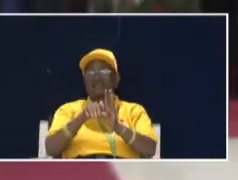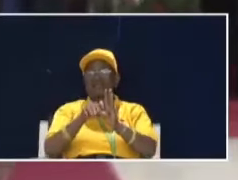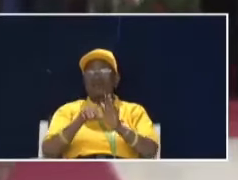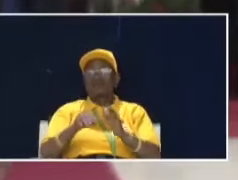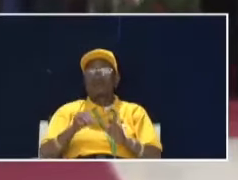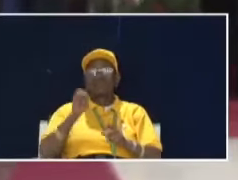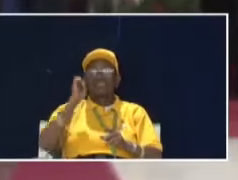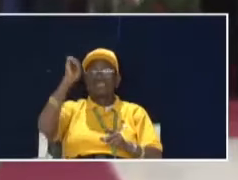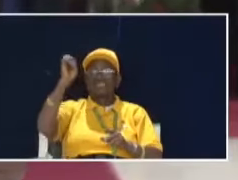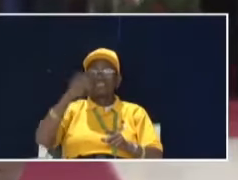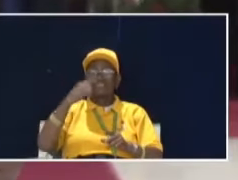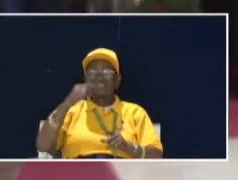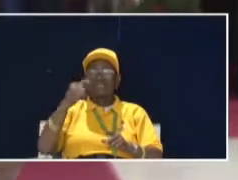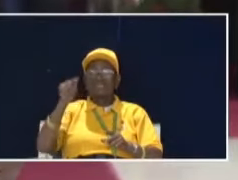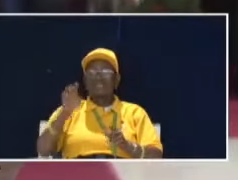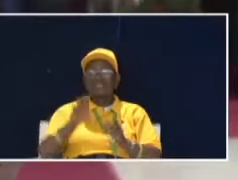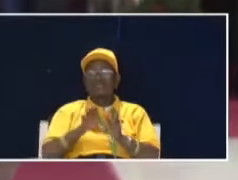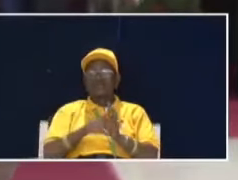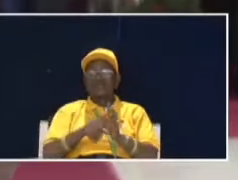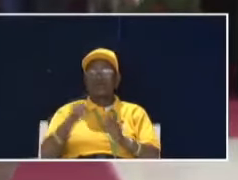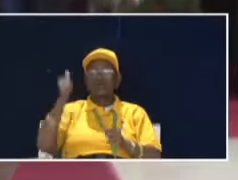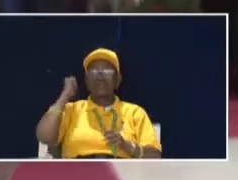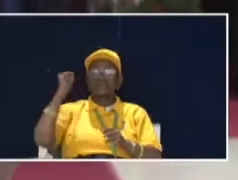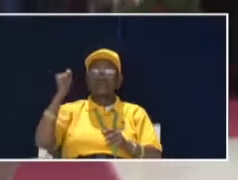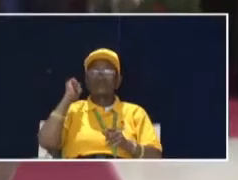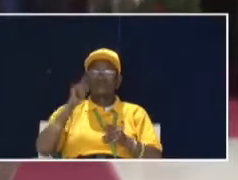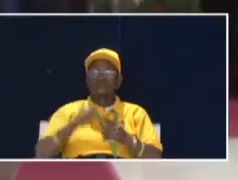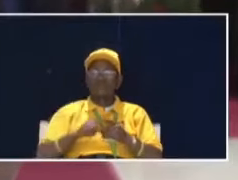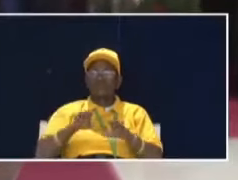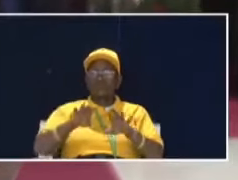He said, the door has refused to open.